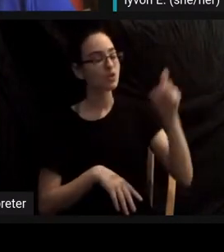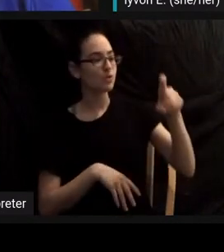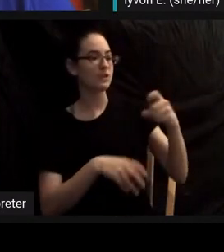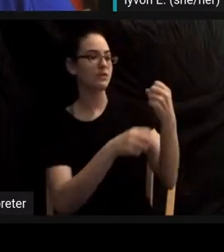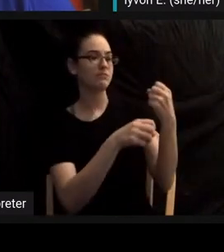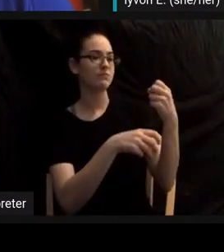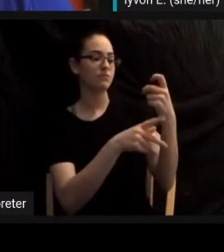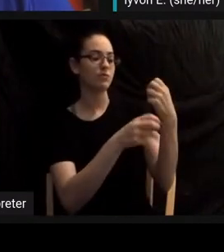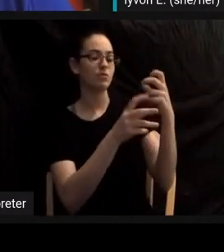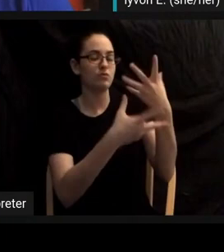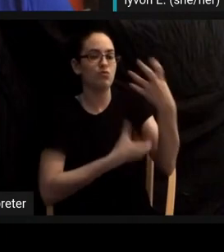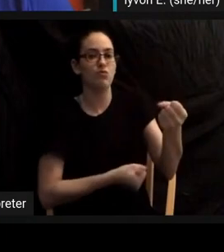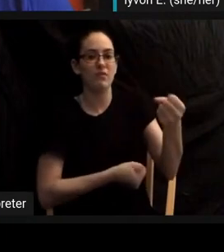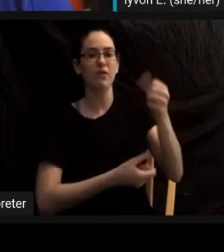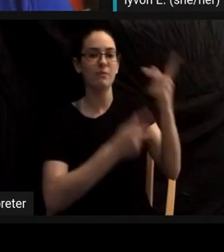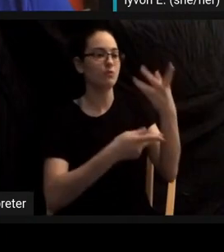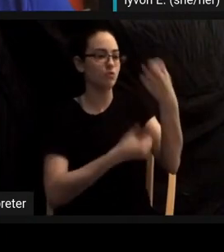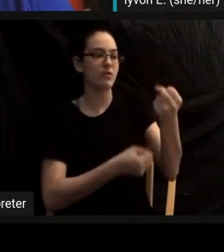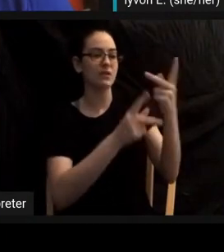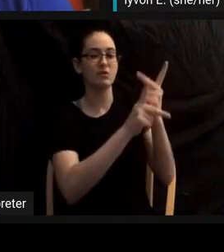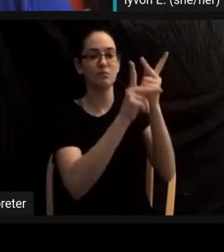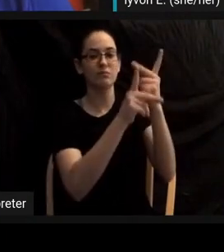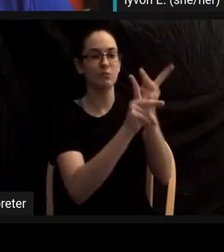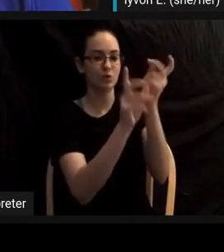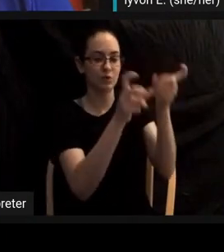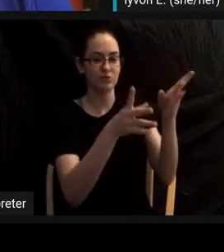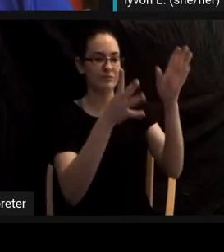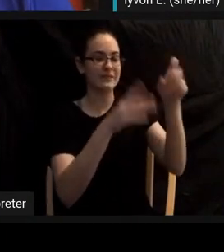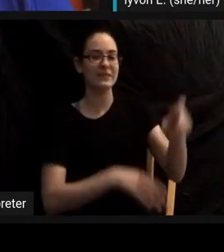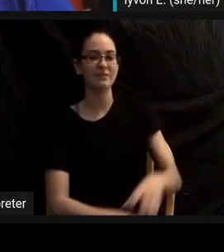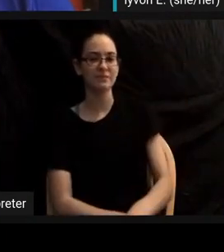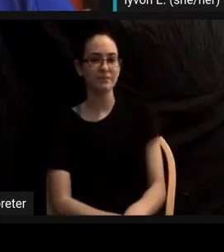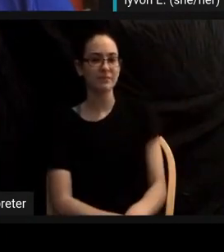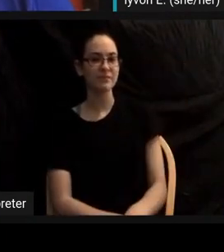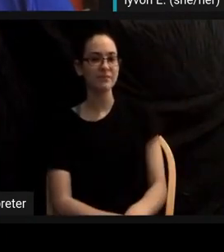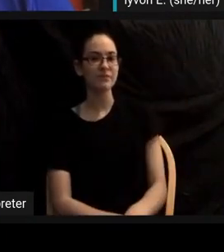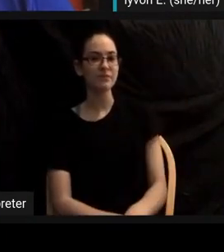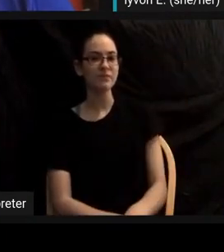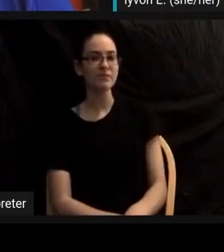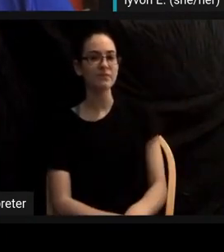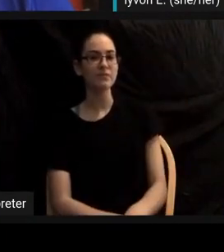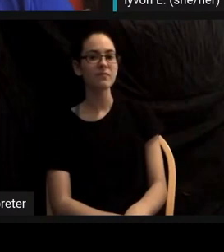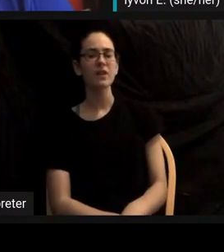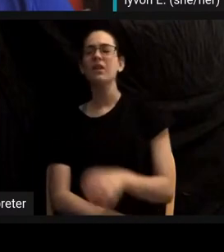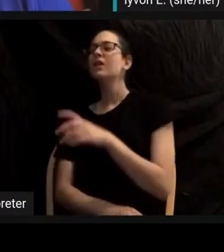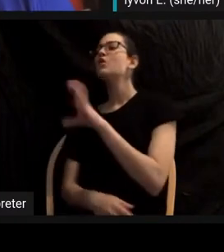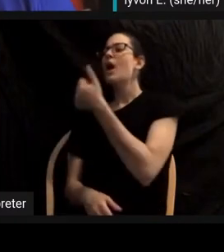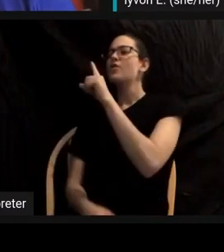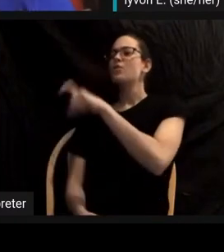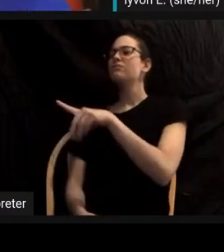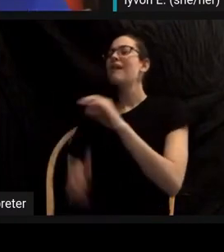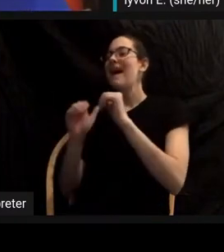Yeah. And so because Spum posted a question where she said, like, how do you start building your network of collaborators for a project?